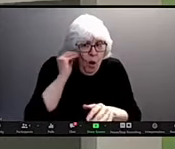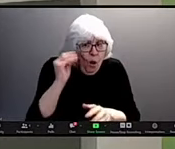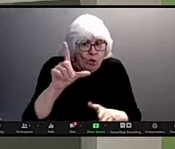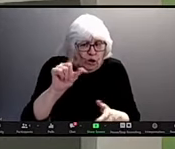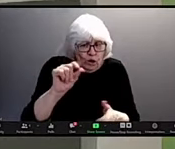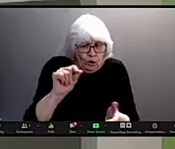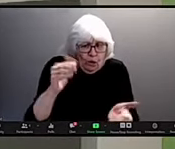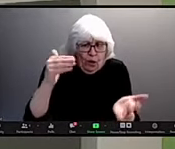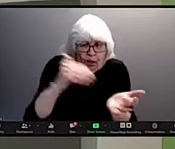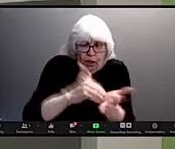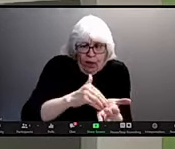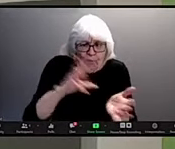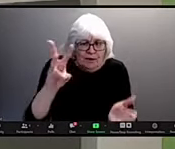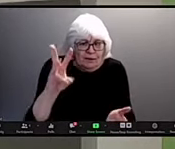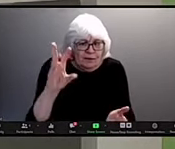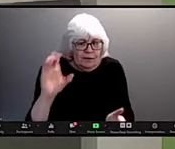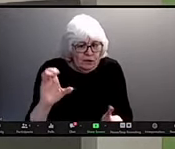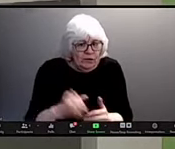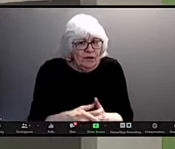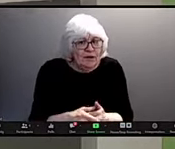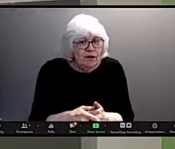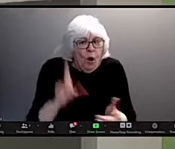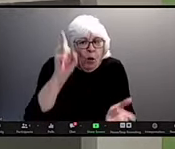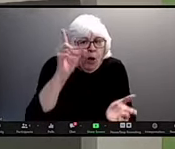approximately 4,100 that are still evacuated.